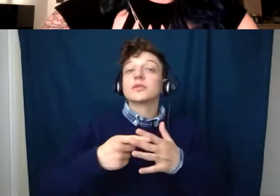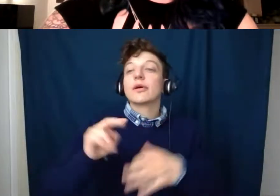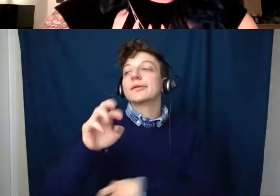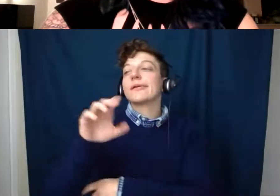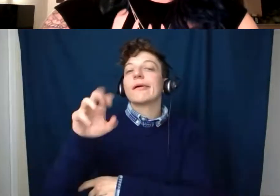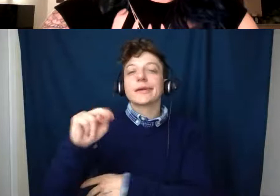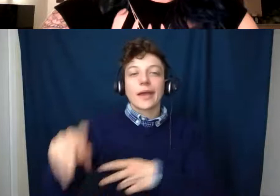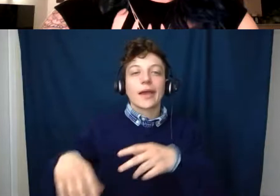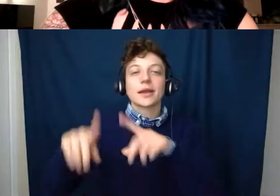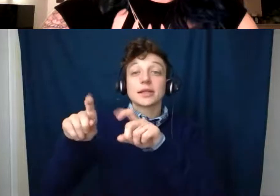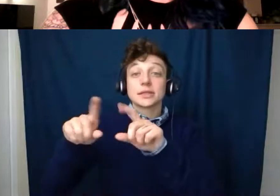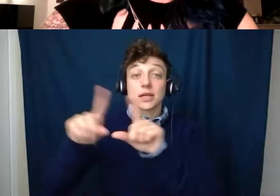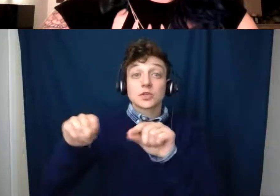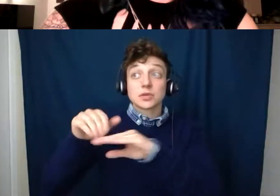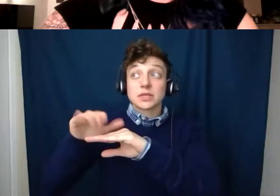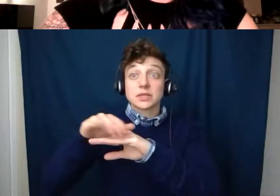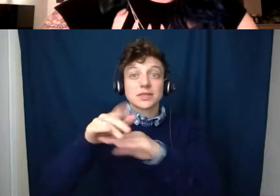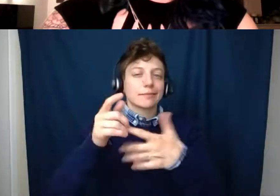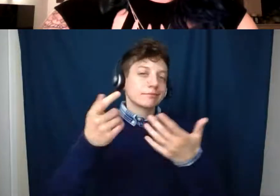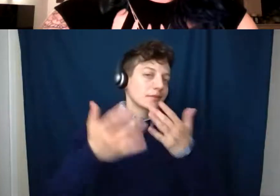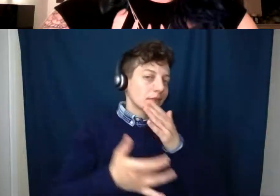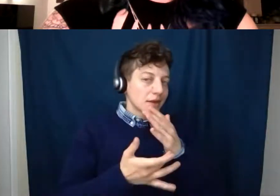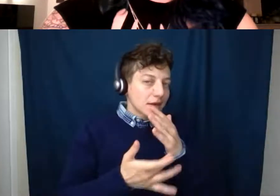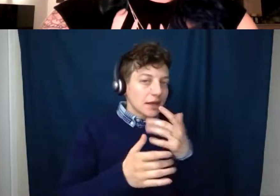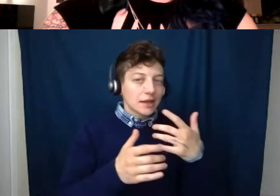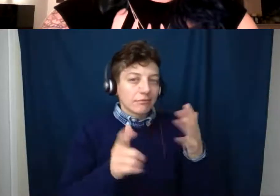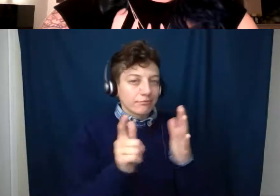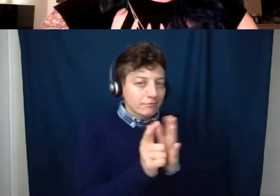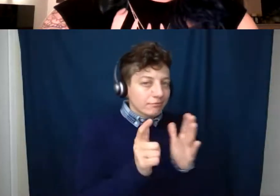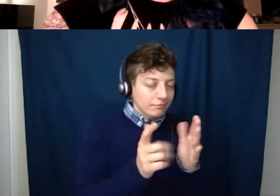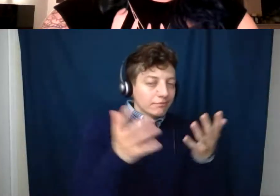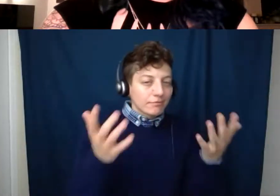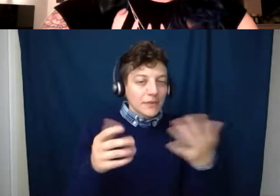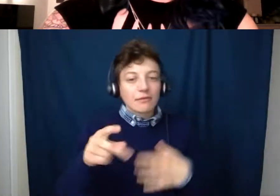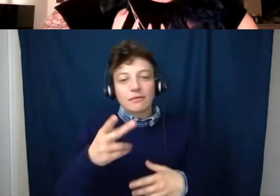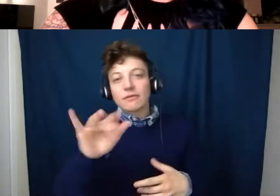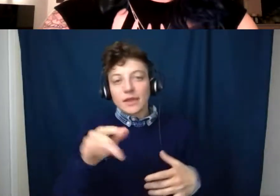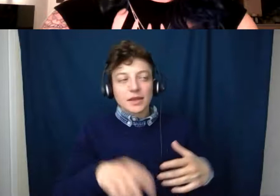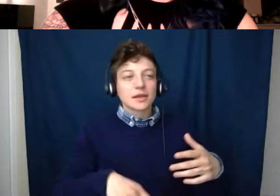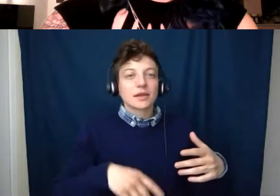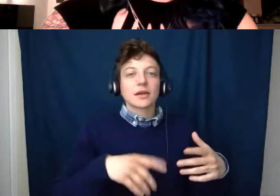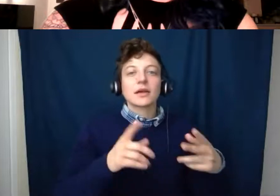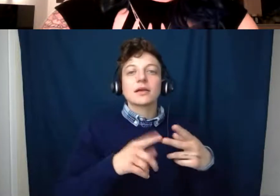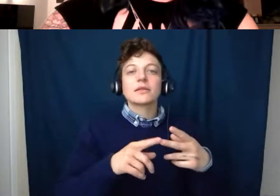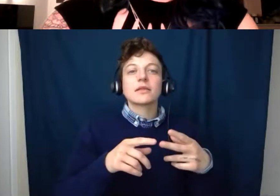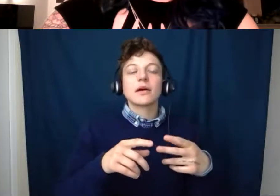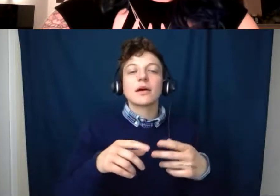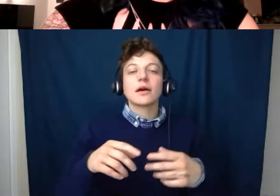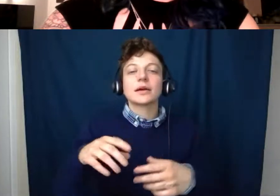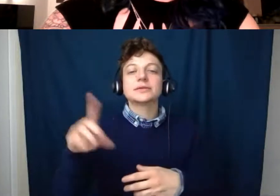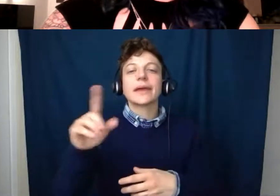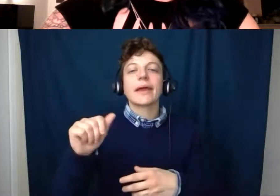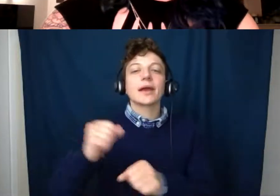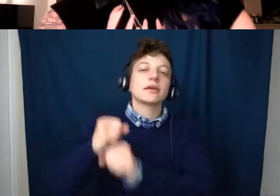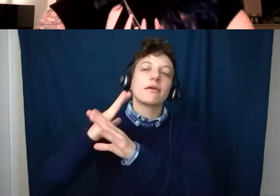strips, it was technically still not legal. But so like in Philadelphia, Larry Krasner, the DA, has said that he's not going to prosecute